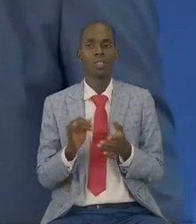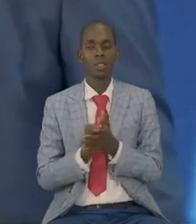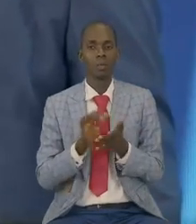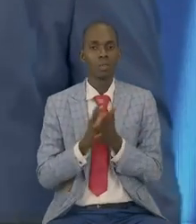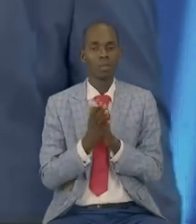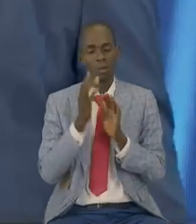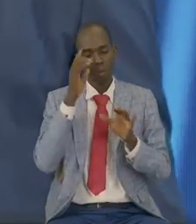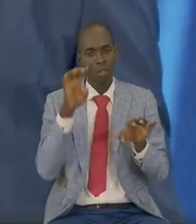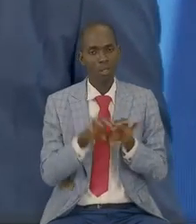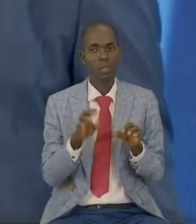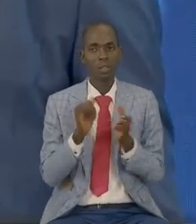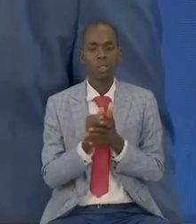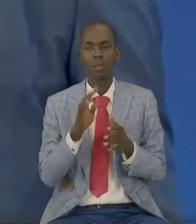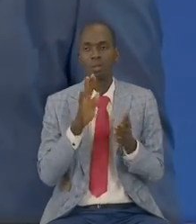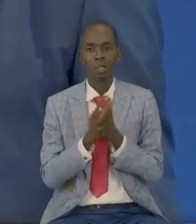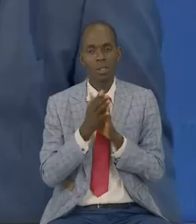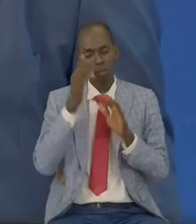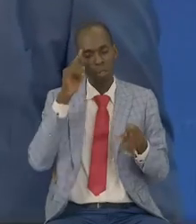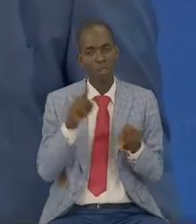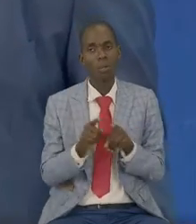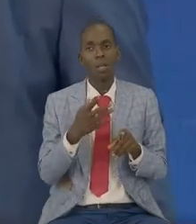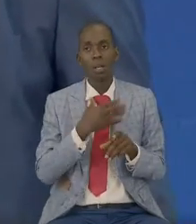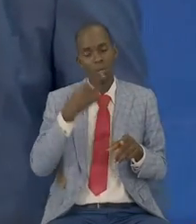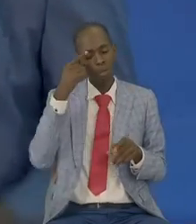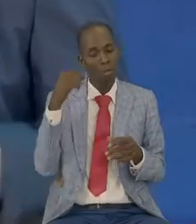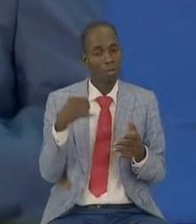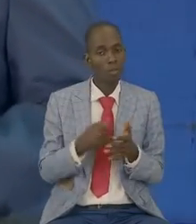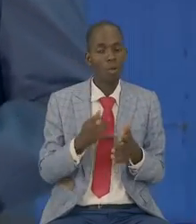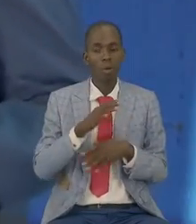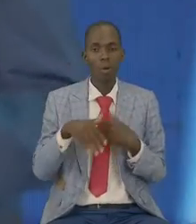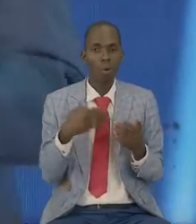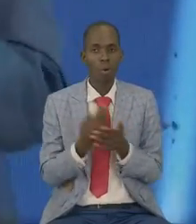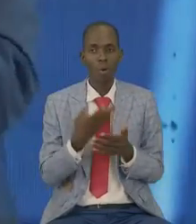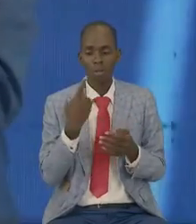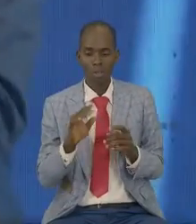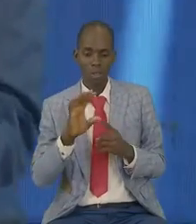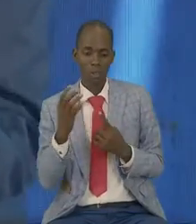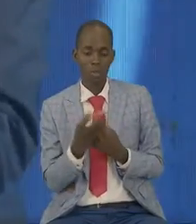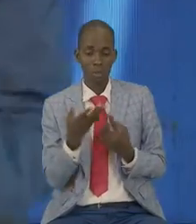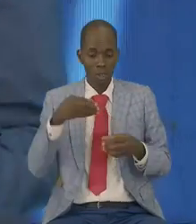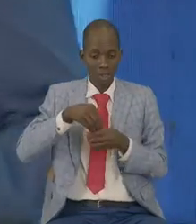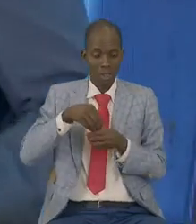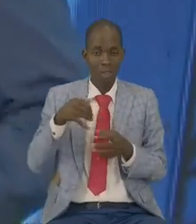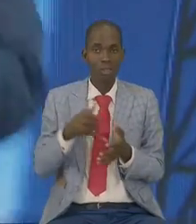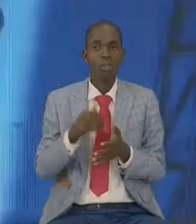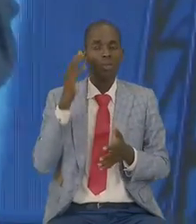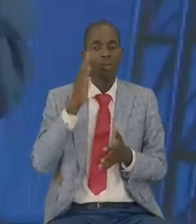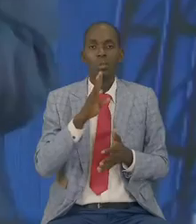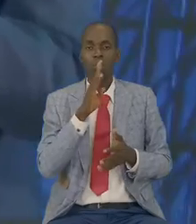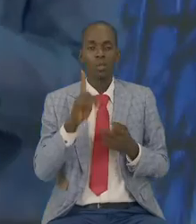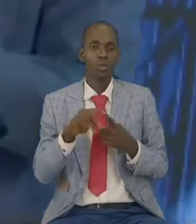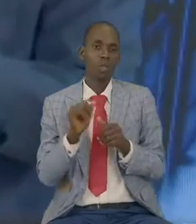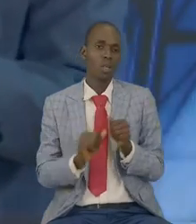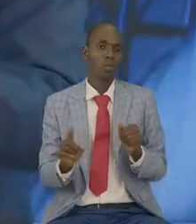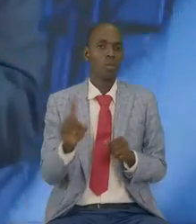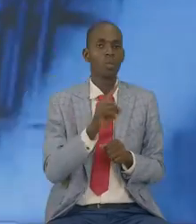contract, all the conditions and all the provisions of the contract will belong to each one. Look at